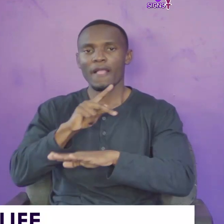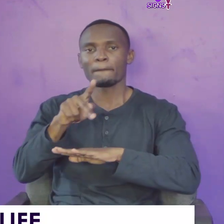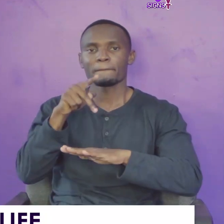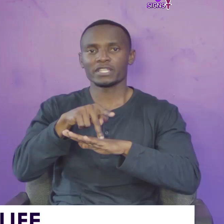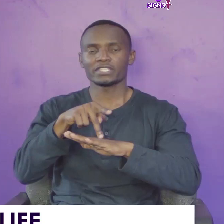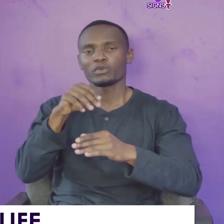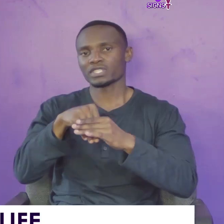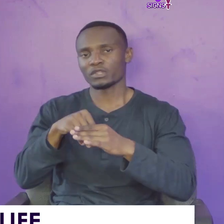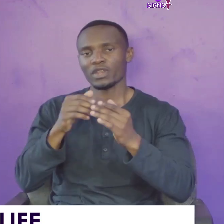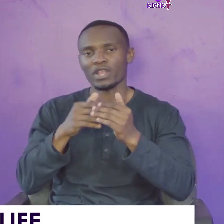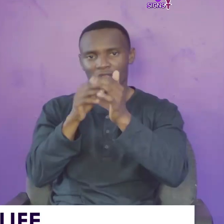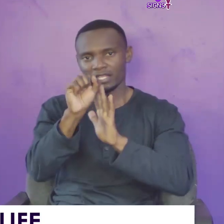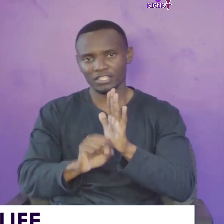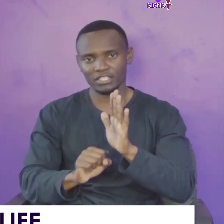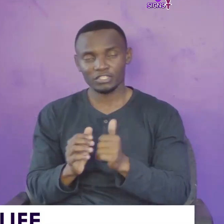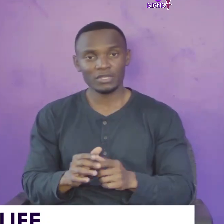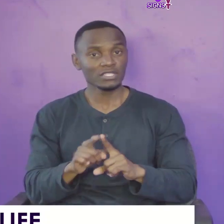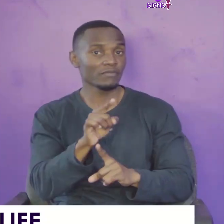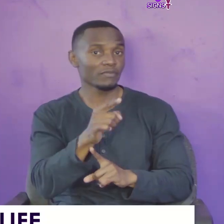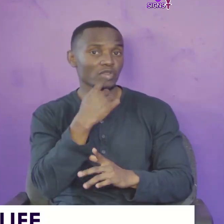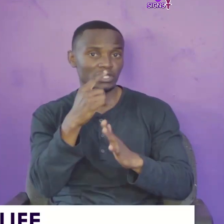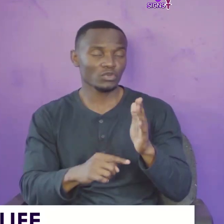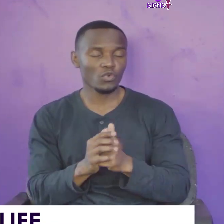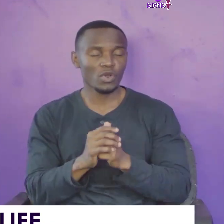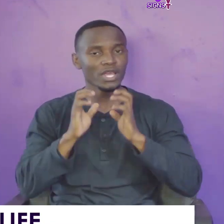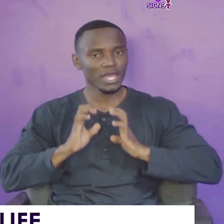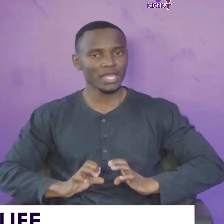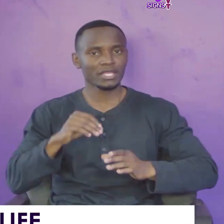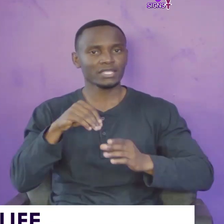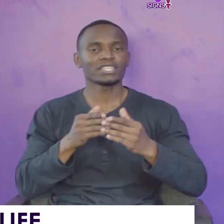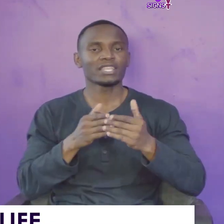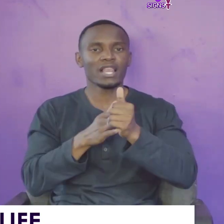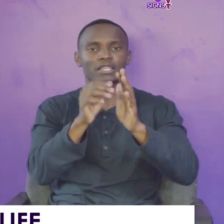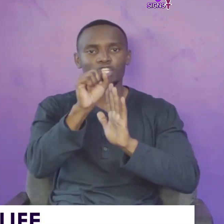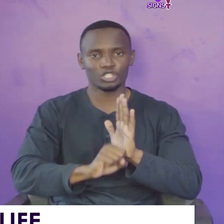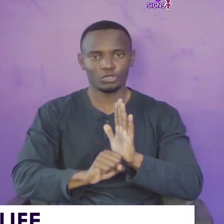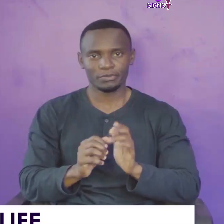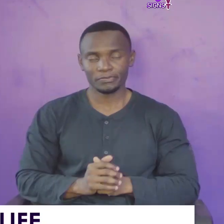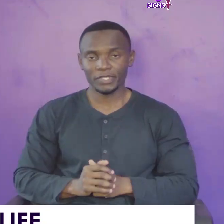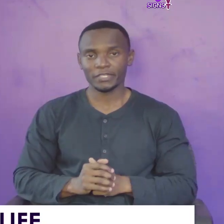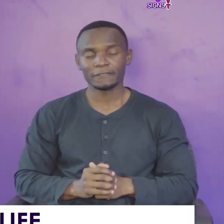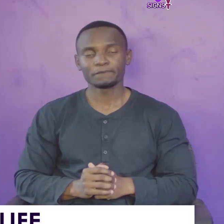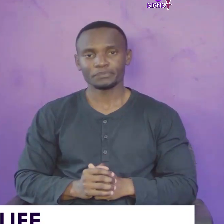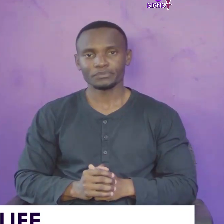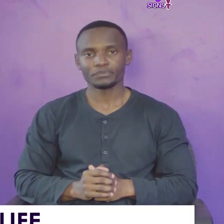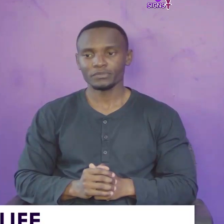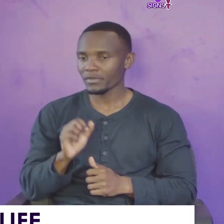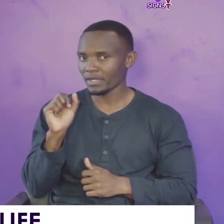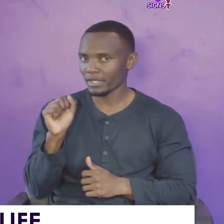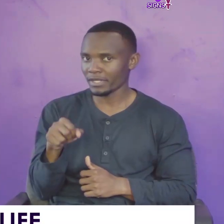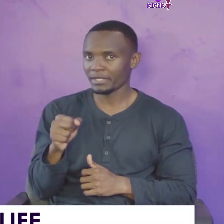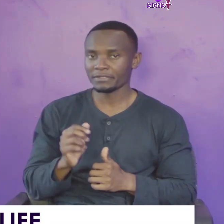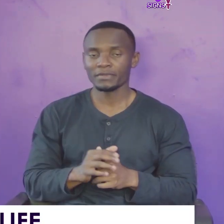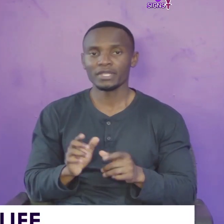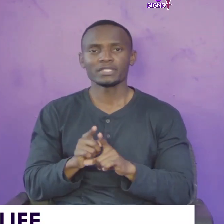said ethics in leadership while we were planning the show. Yes. Ethics in leadership. Yes. And we were